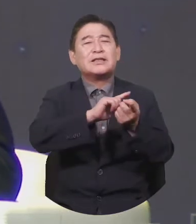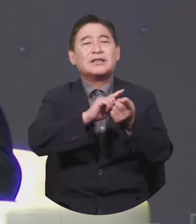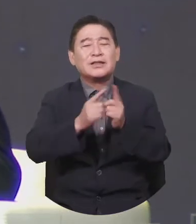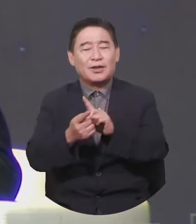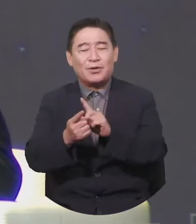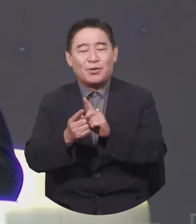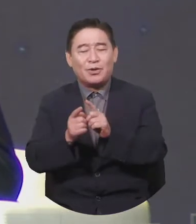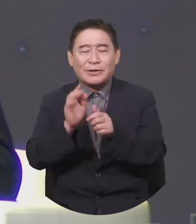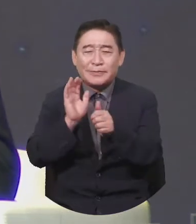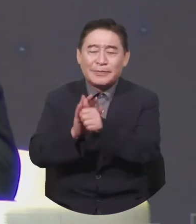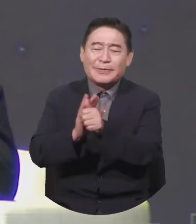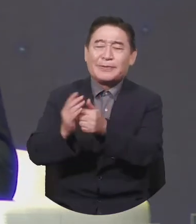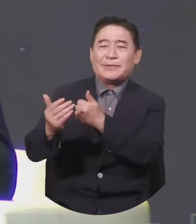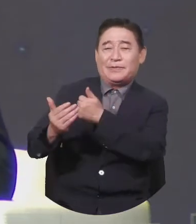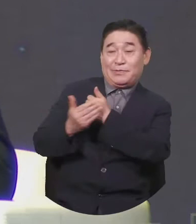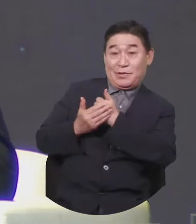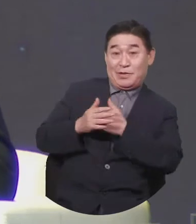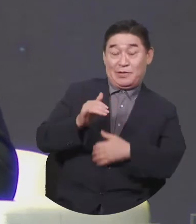other development